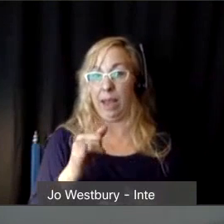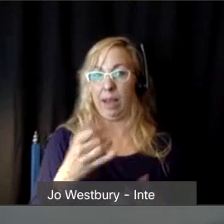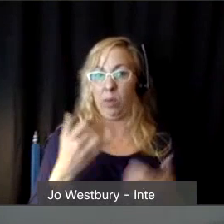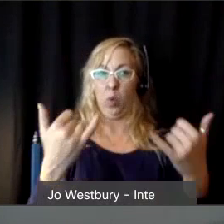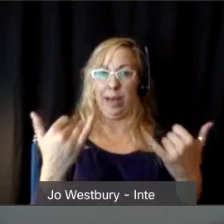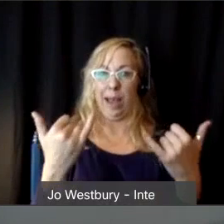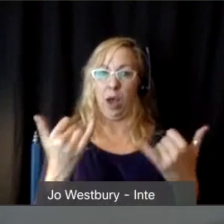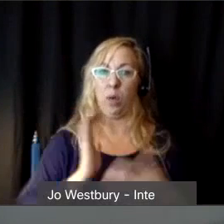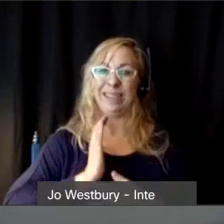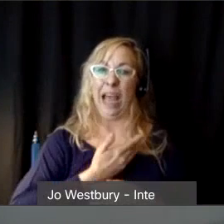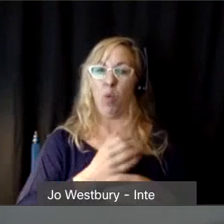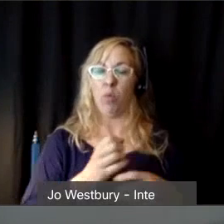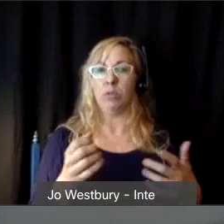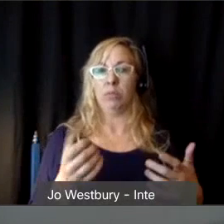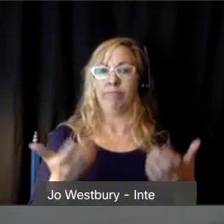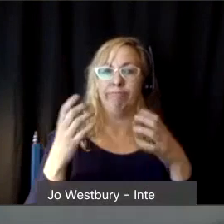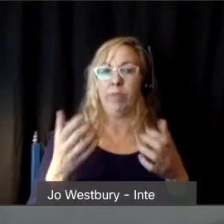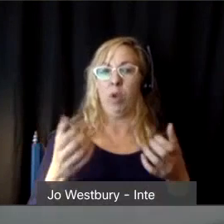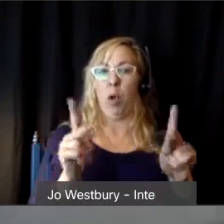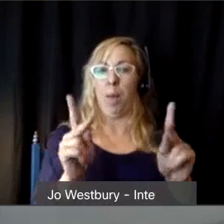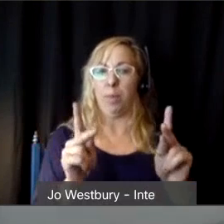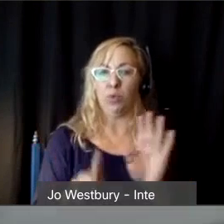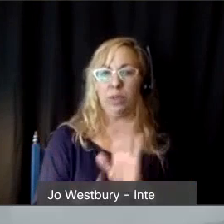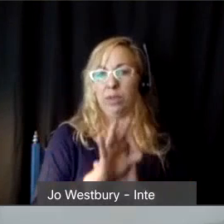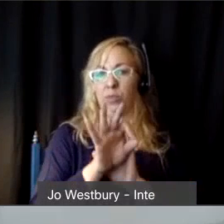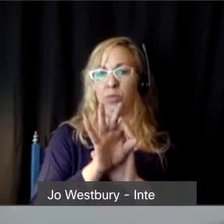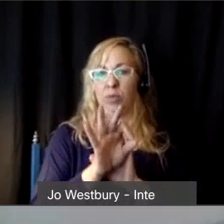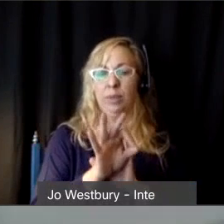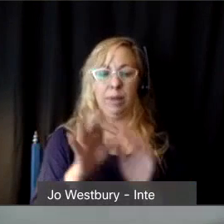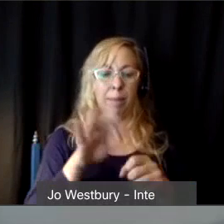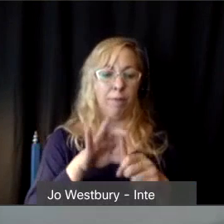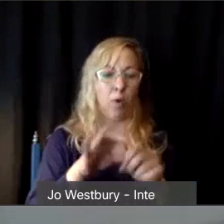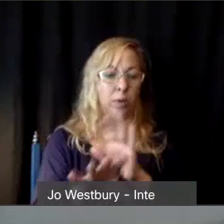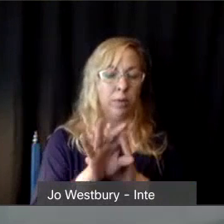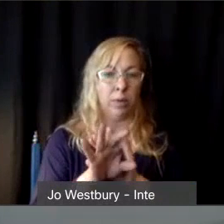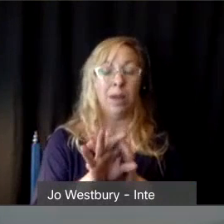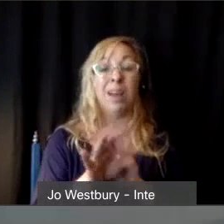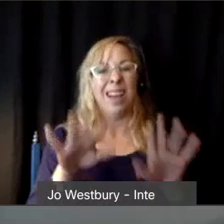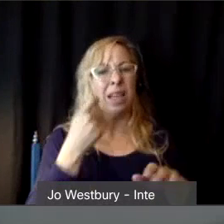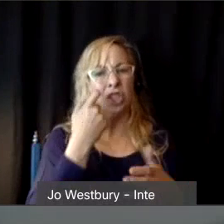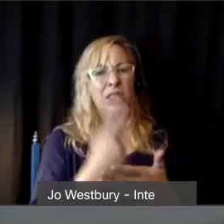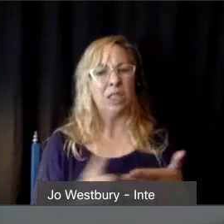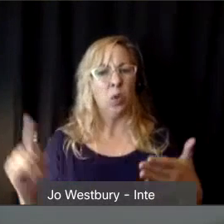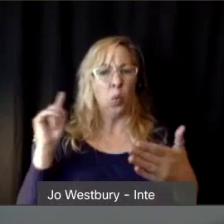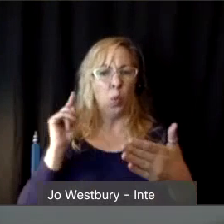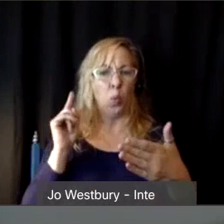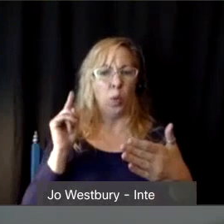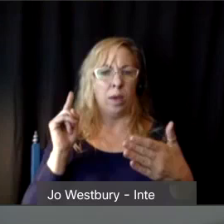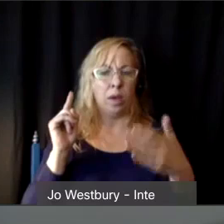just say, because I know I had this conversation about a week ago with someone who votes